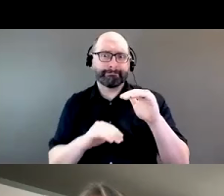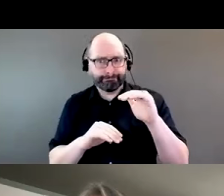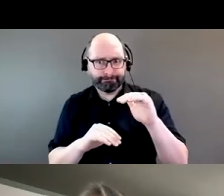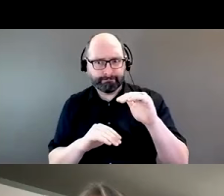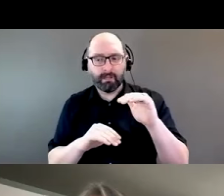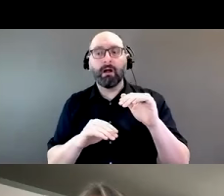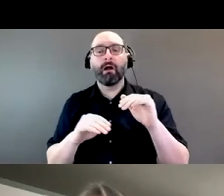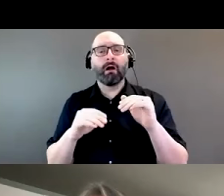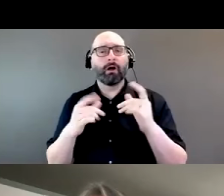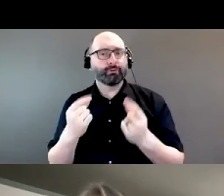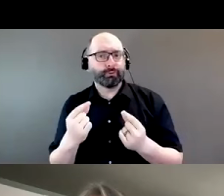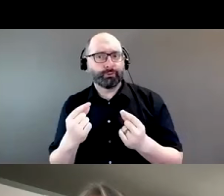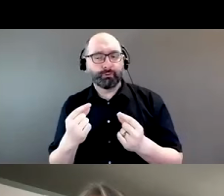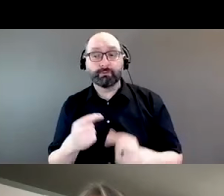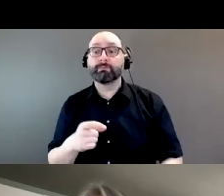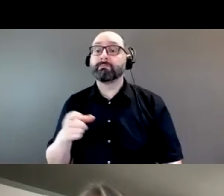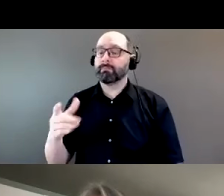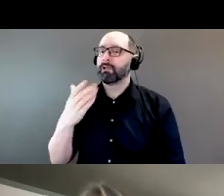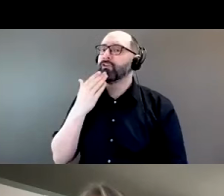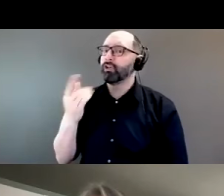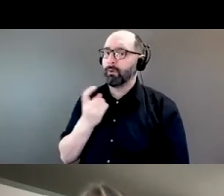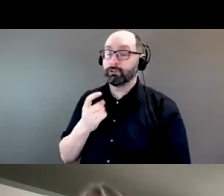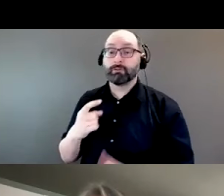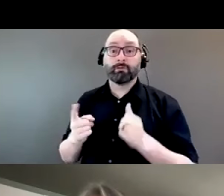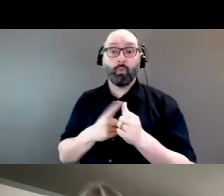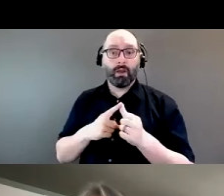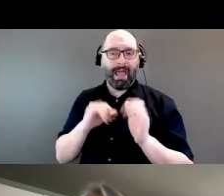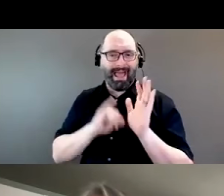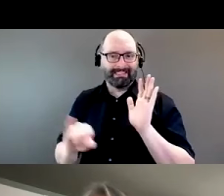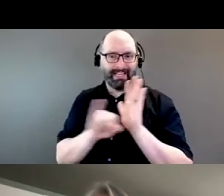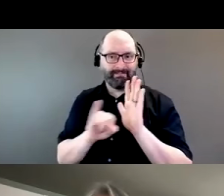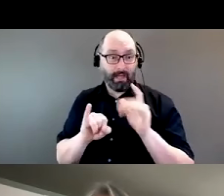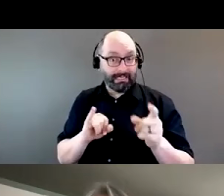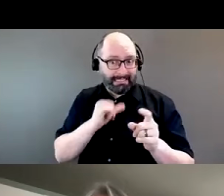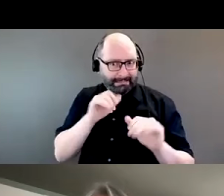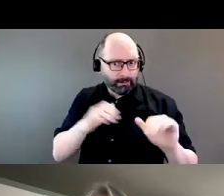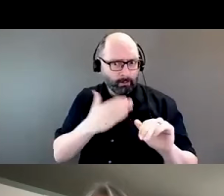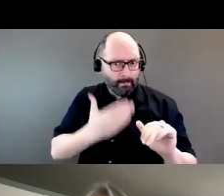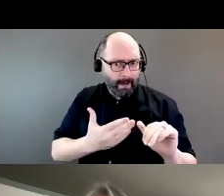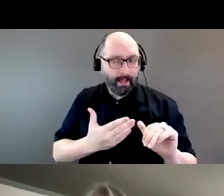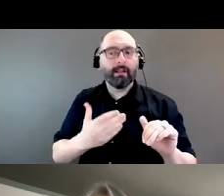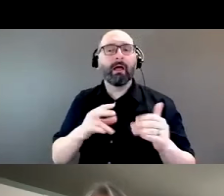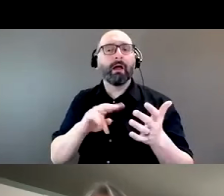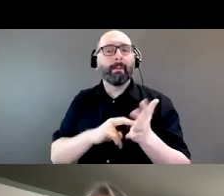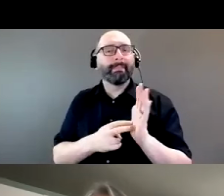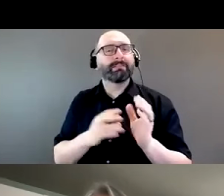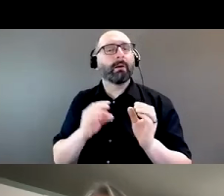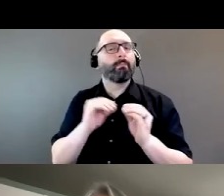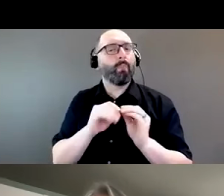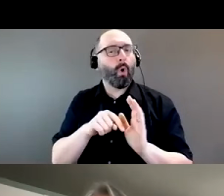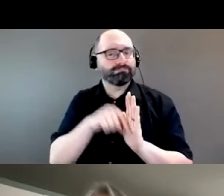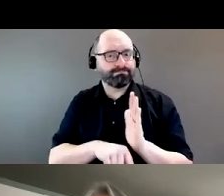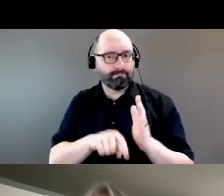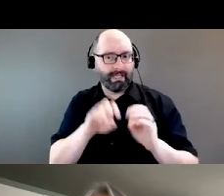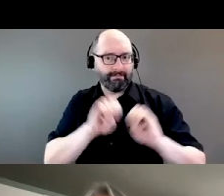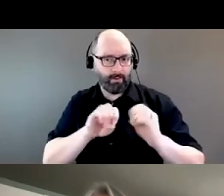And I think, you know, once we identify that, you know, they didn't do well there, I think they need to have a little bit more of a further evaluation with,